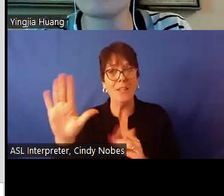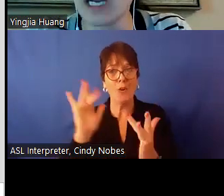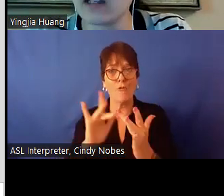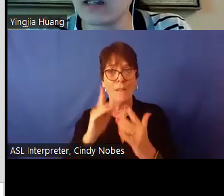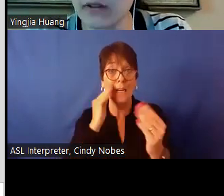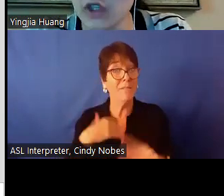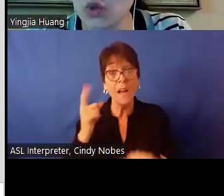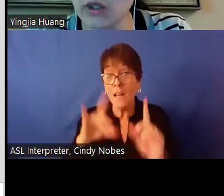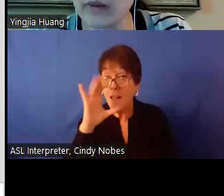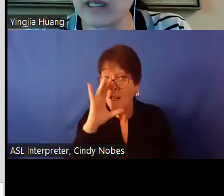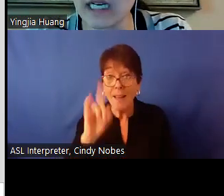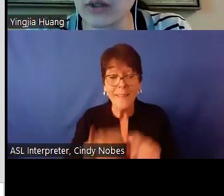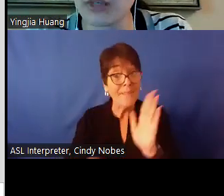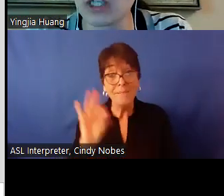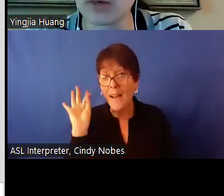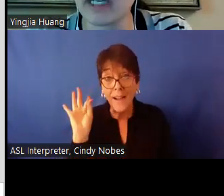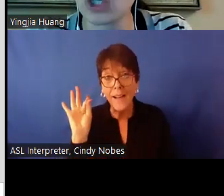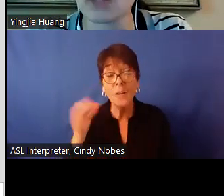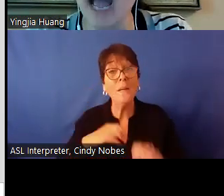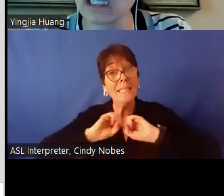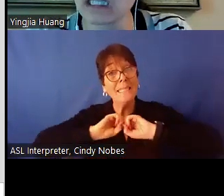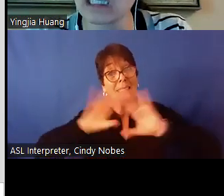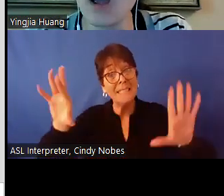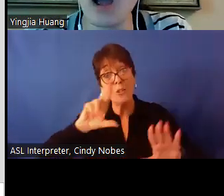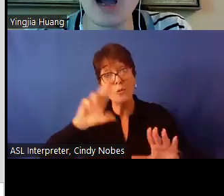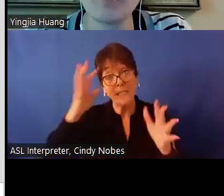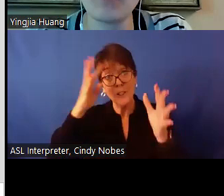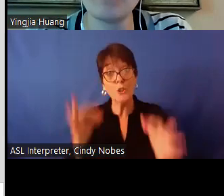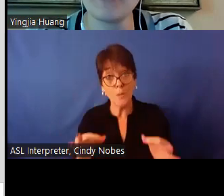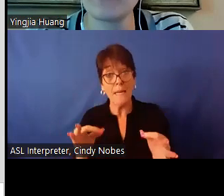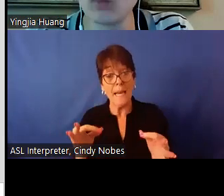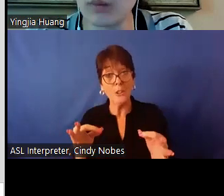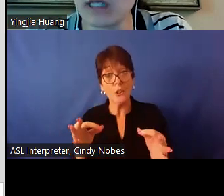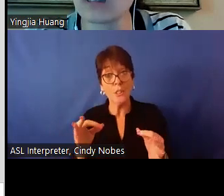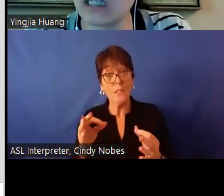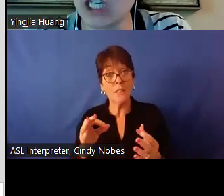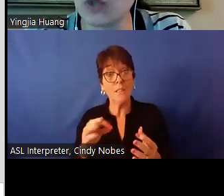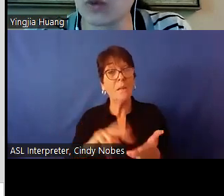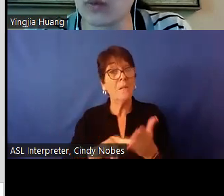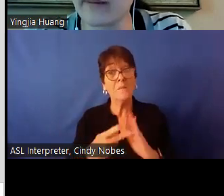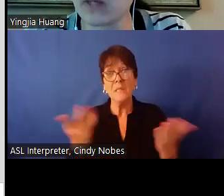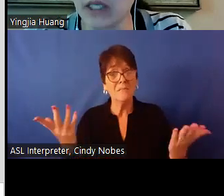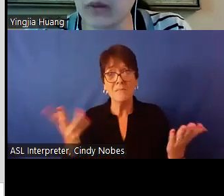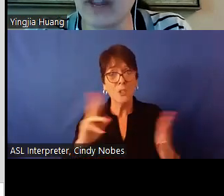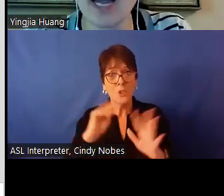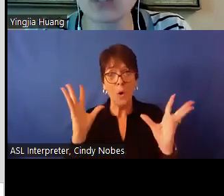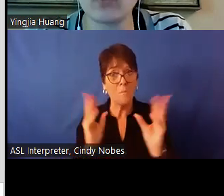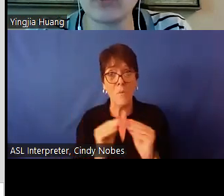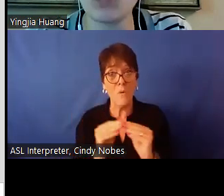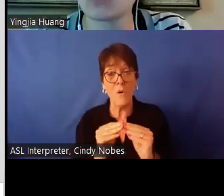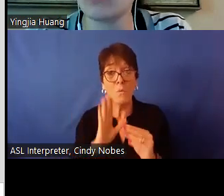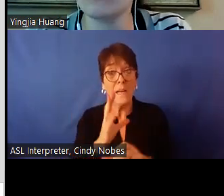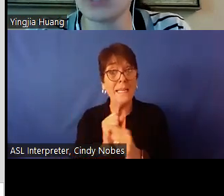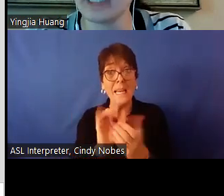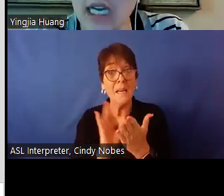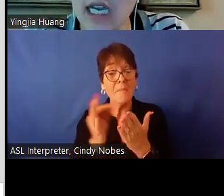cannot find these individuals when we send out the redetermination packets, many of them will be discontinued for whereabouts unknown, and that's what we